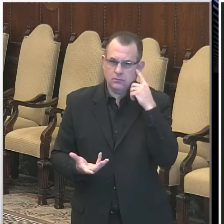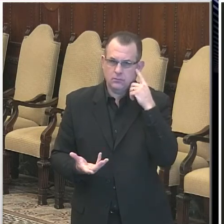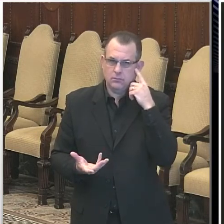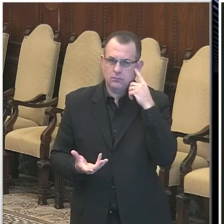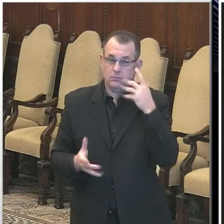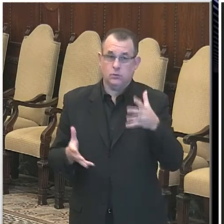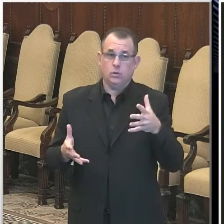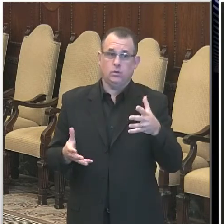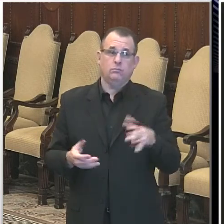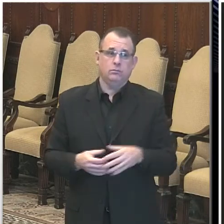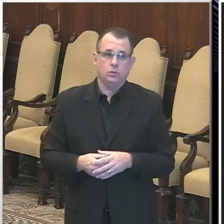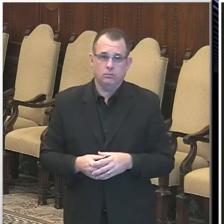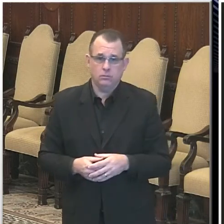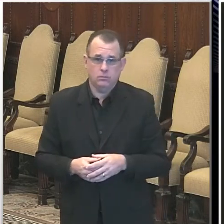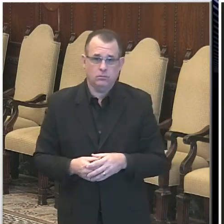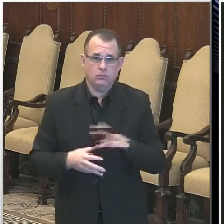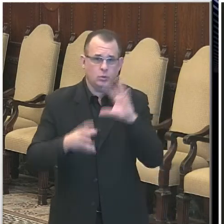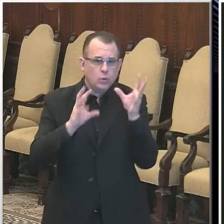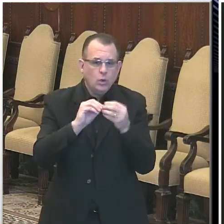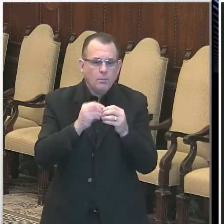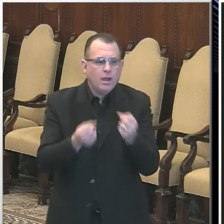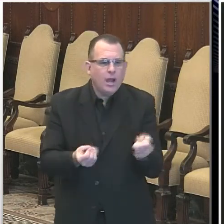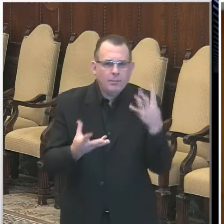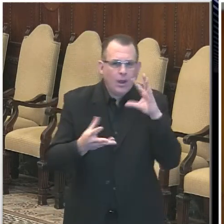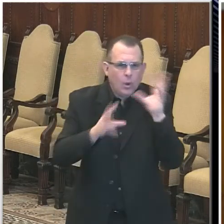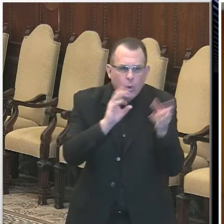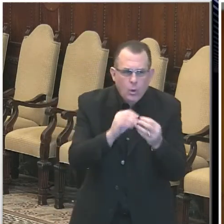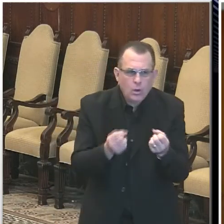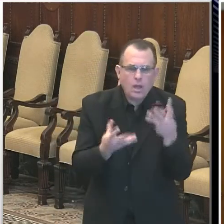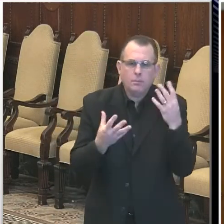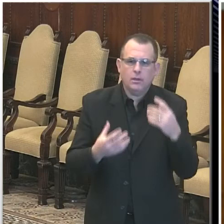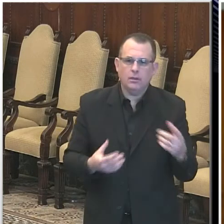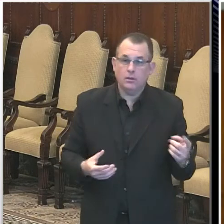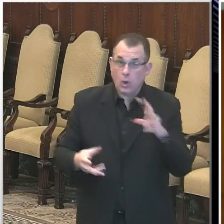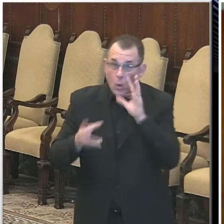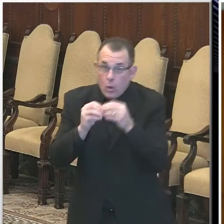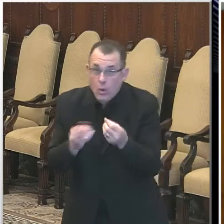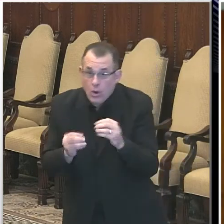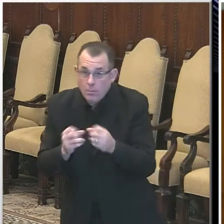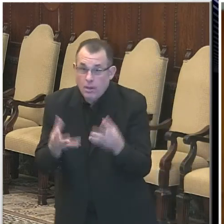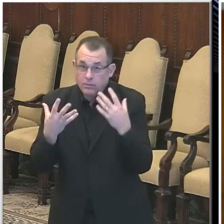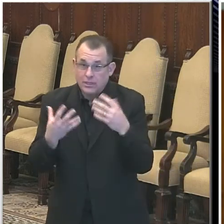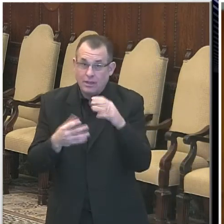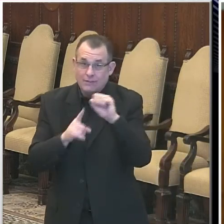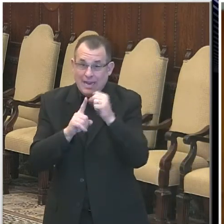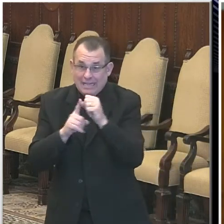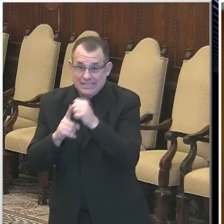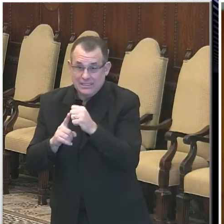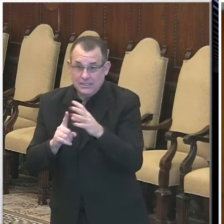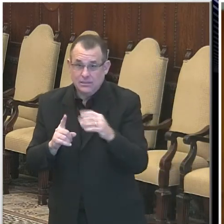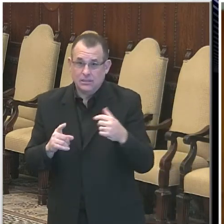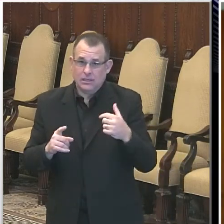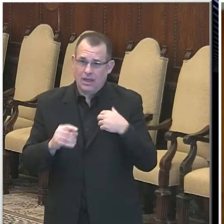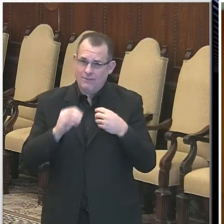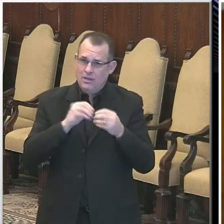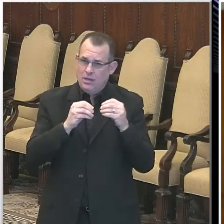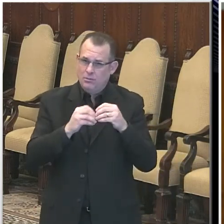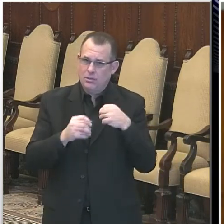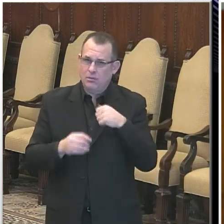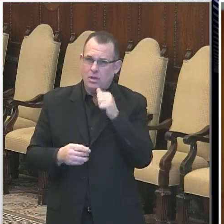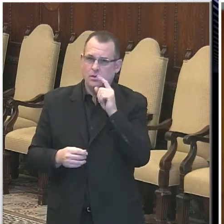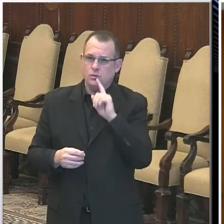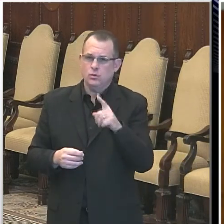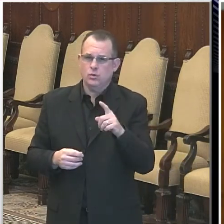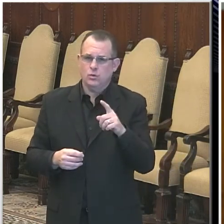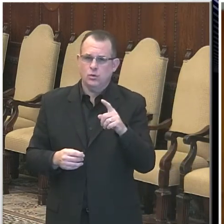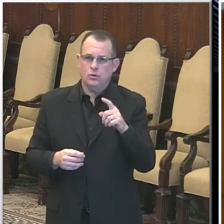The total number of cases, though, just to clarify, not just deaths? Oh, the total number of cases. I don't know that we have a good number for that because we don't have full reporting